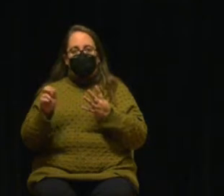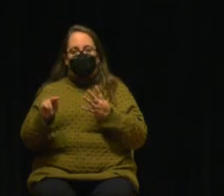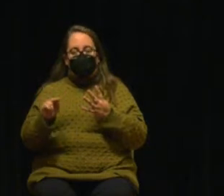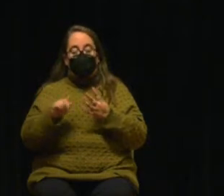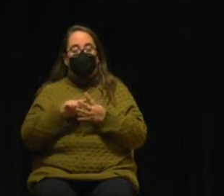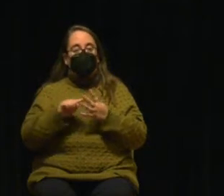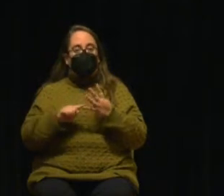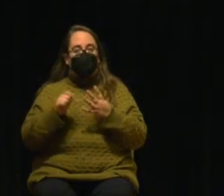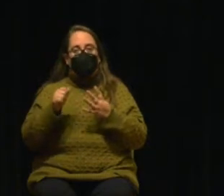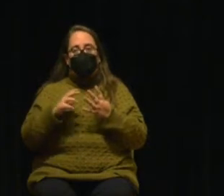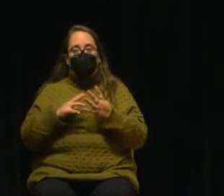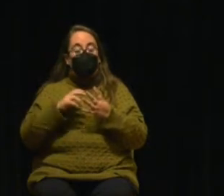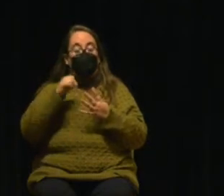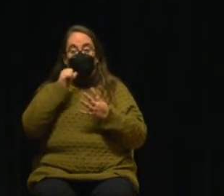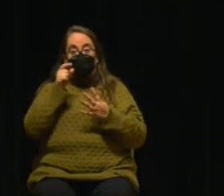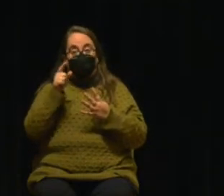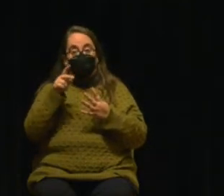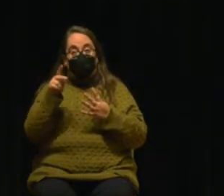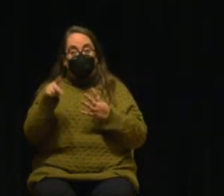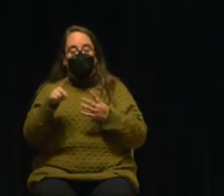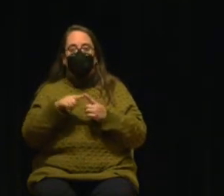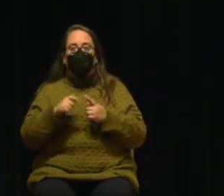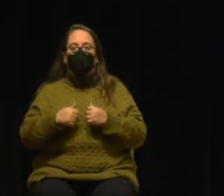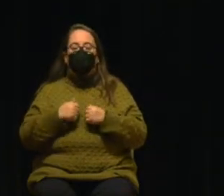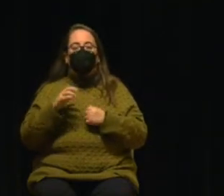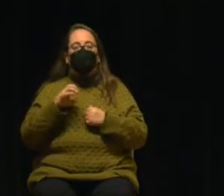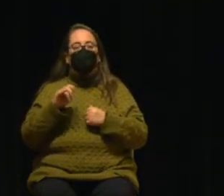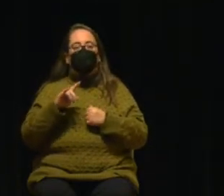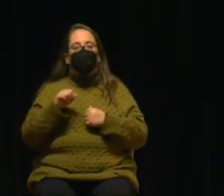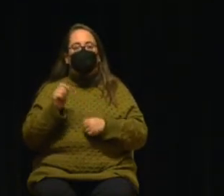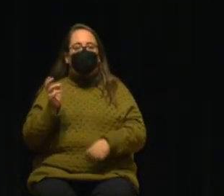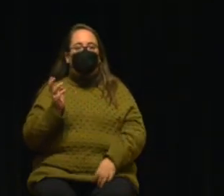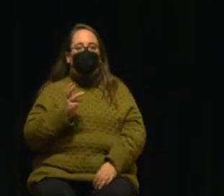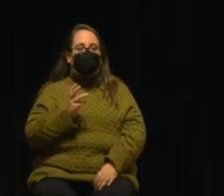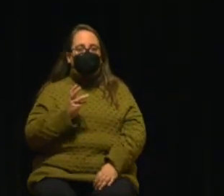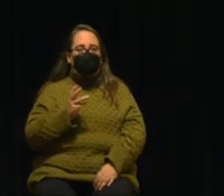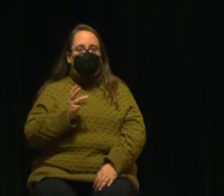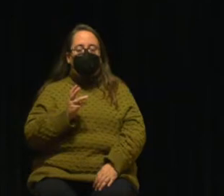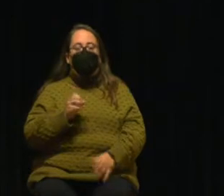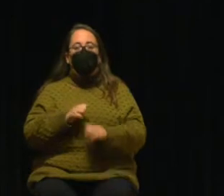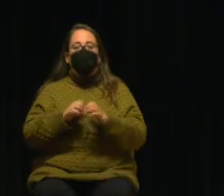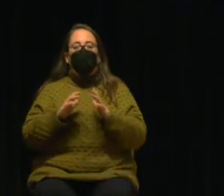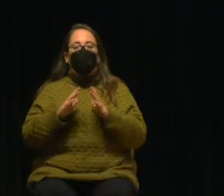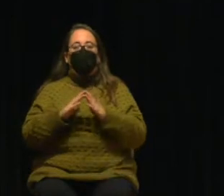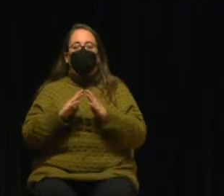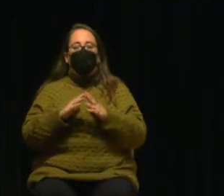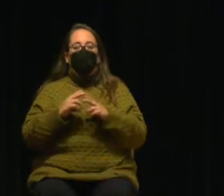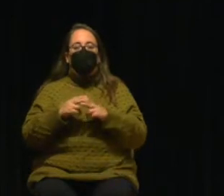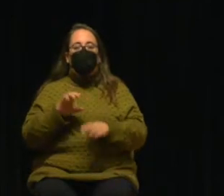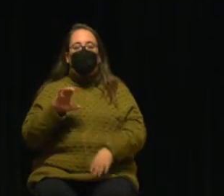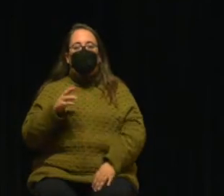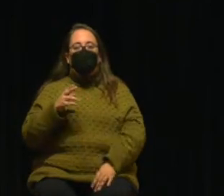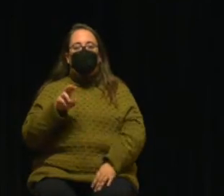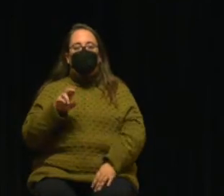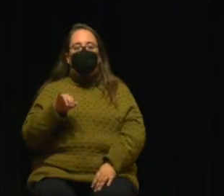These men were not in Philadelphia, but they were living 50 miles west of Philadelphia in a town called Christiana.